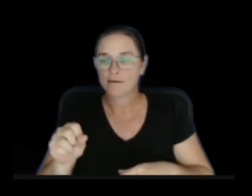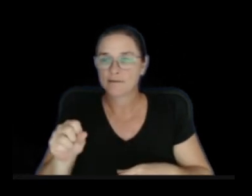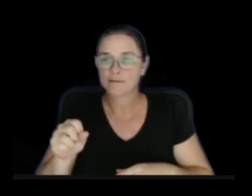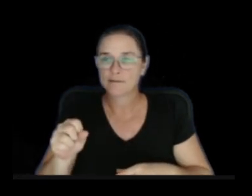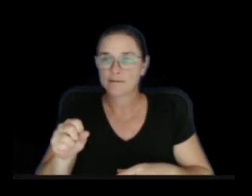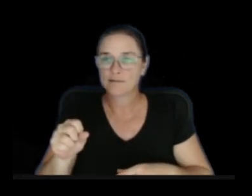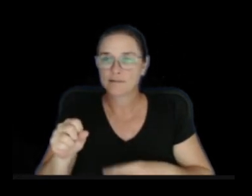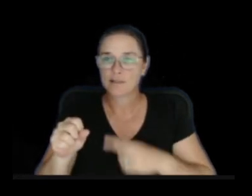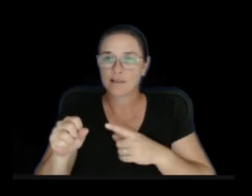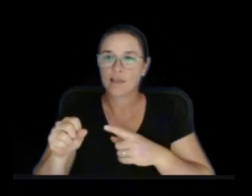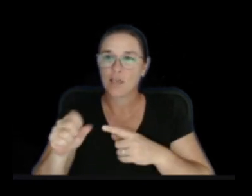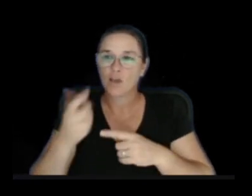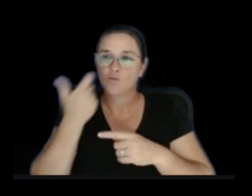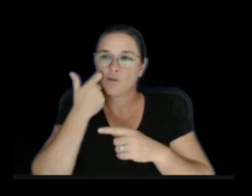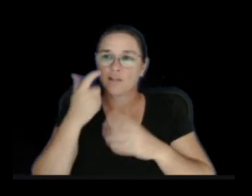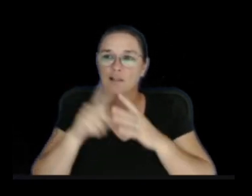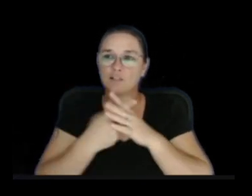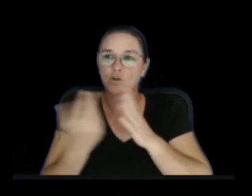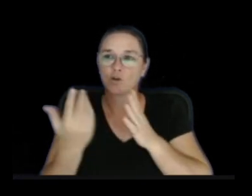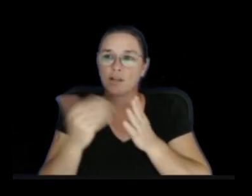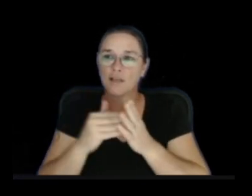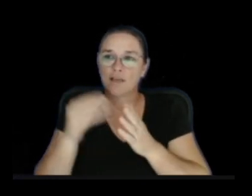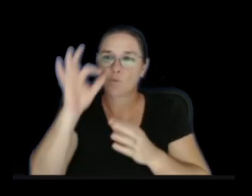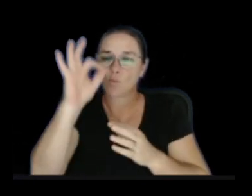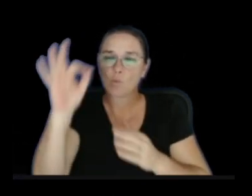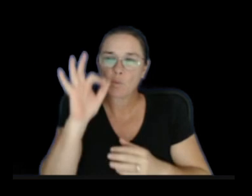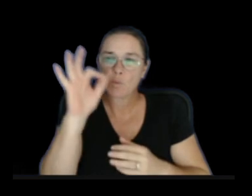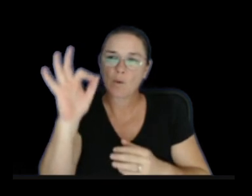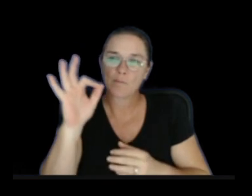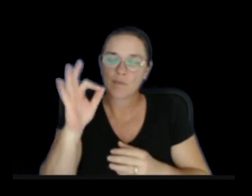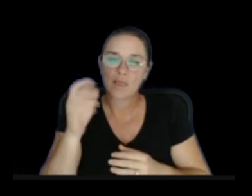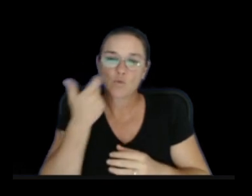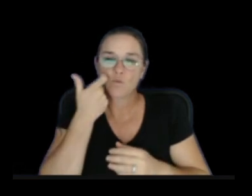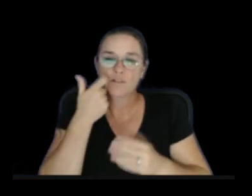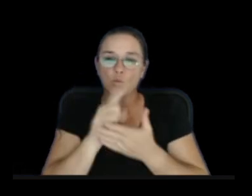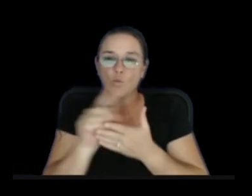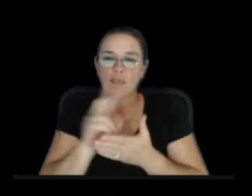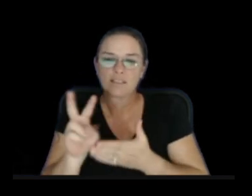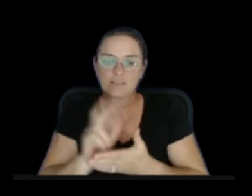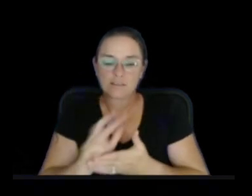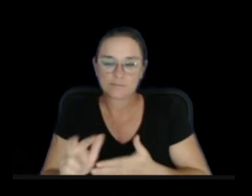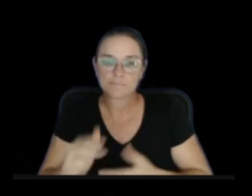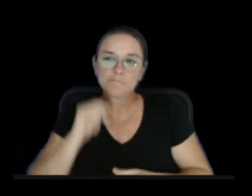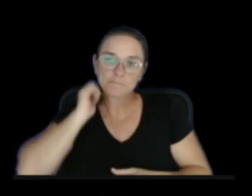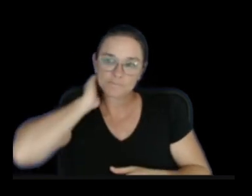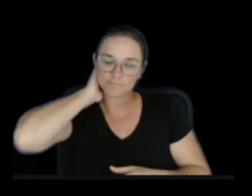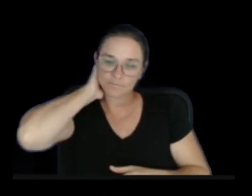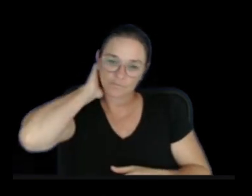data points here over the last couple of weeks. And that's our volcano summary for this week.